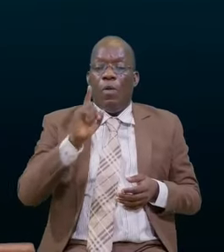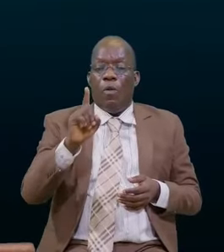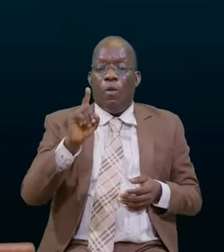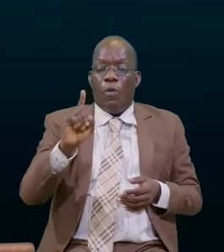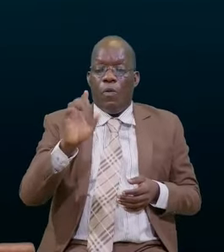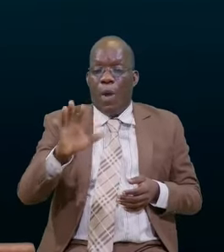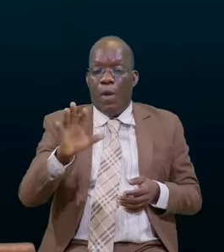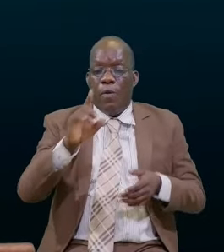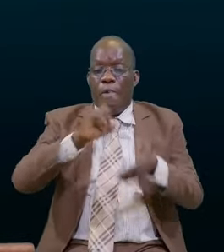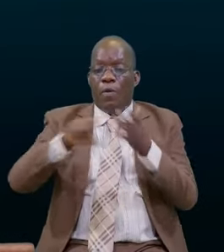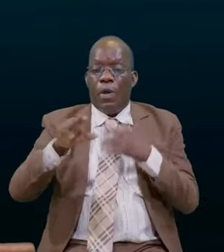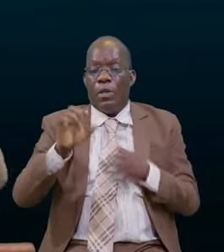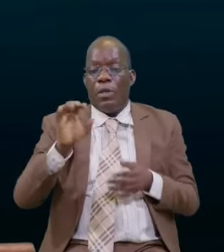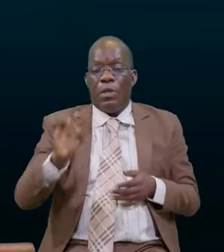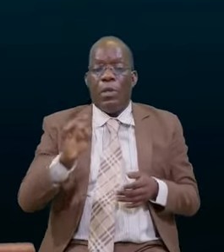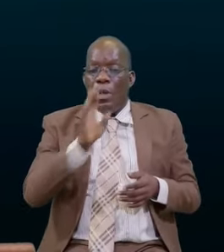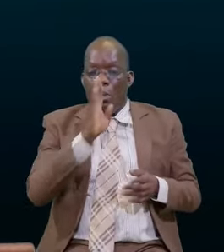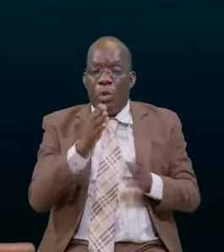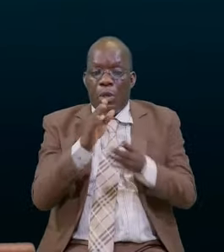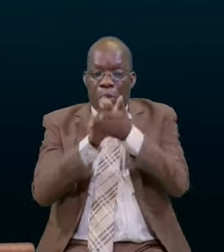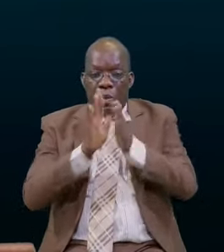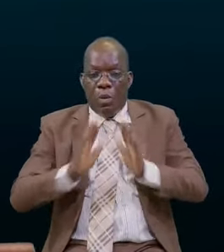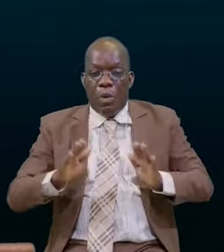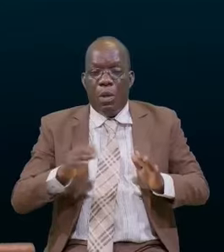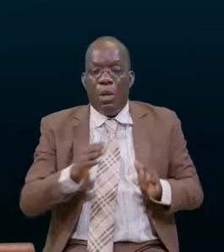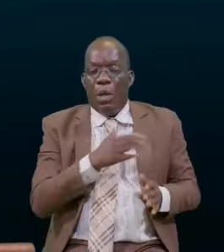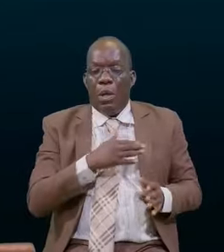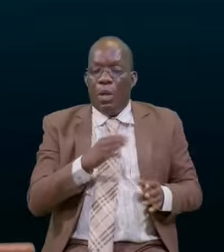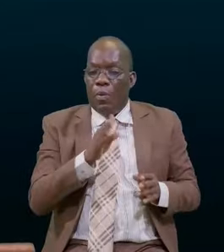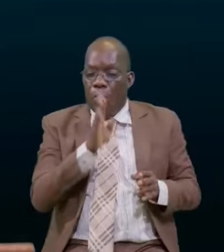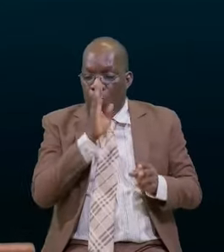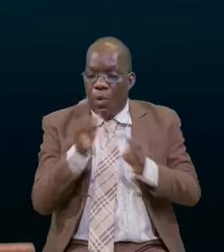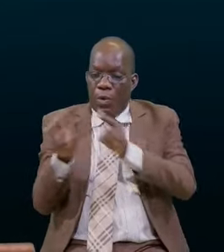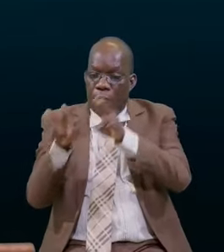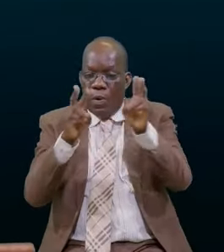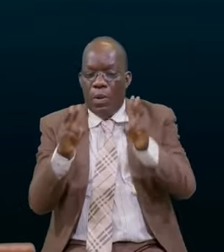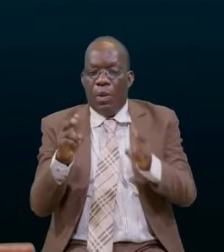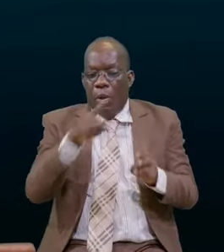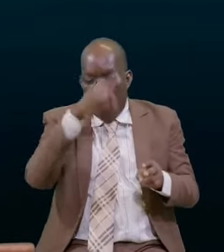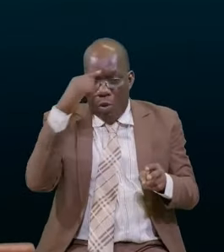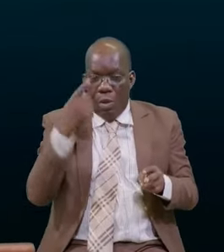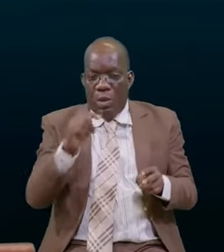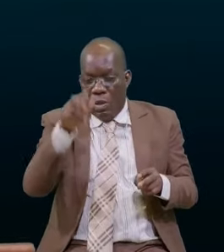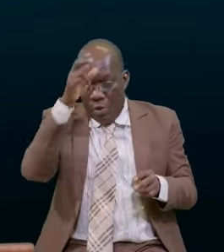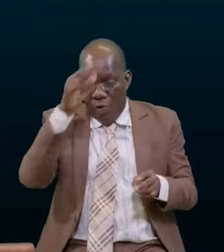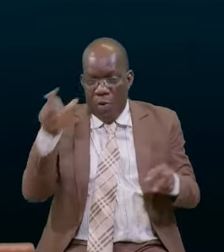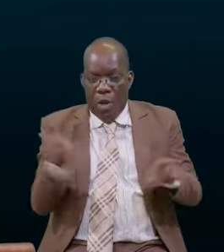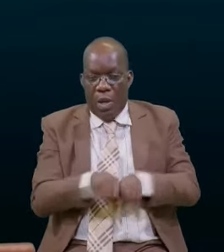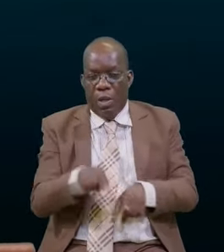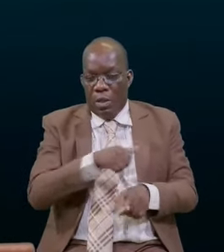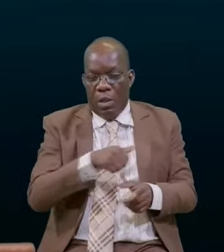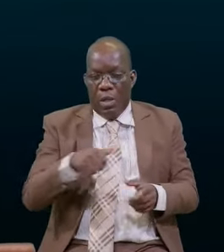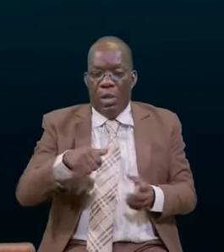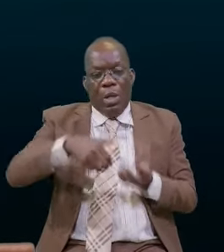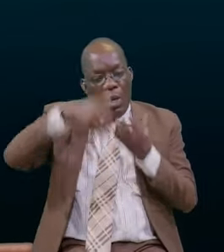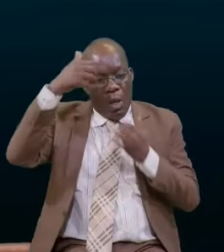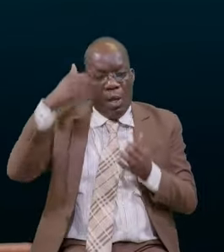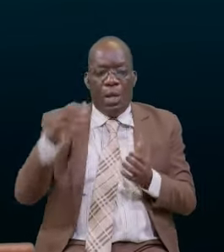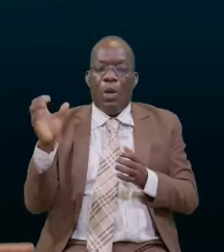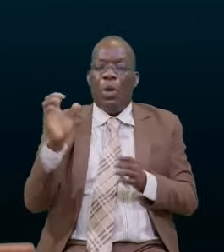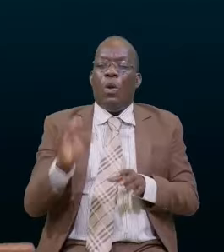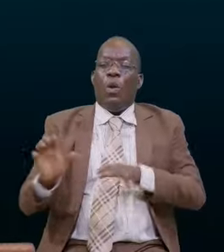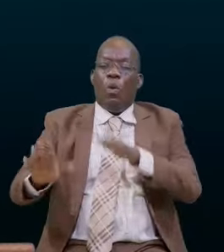sober be vigilant because your adversary the devil as a running lion work about seeking whom he may